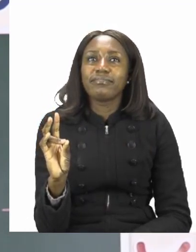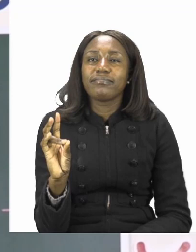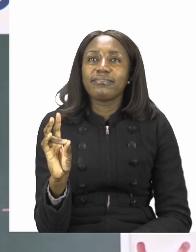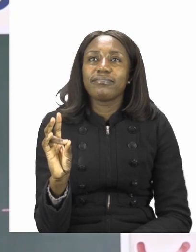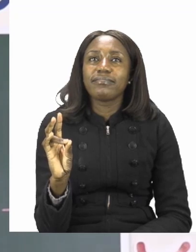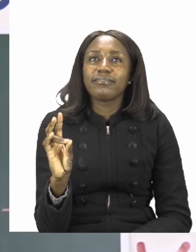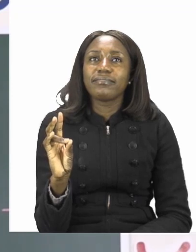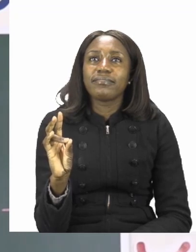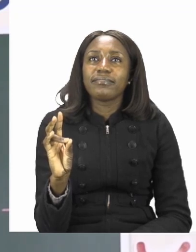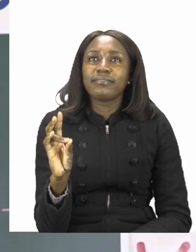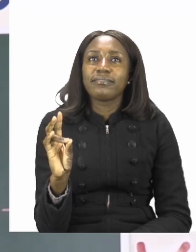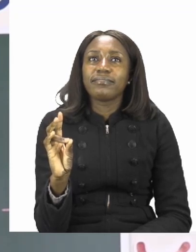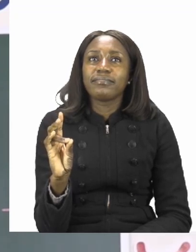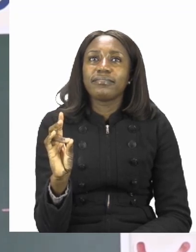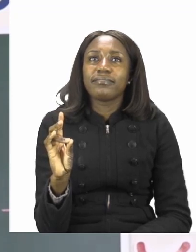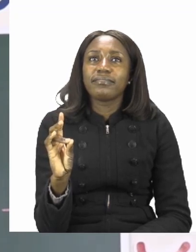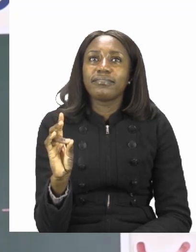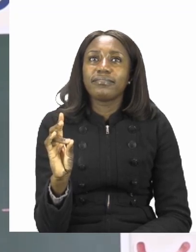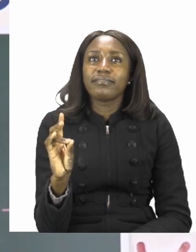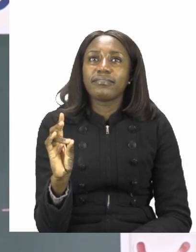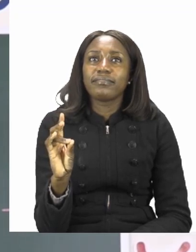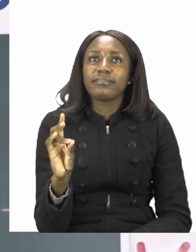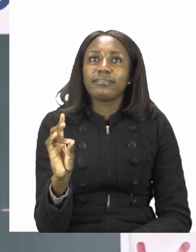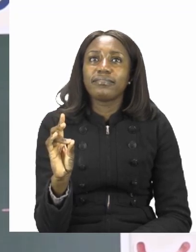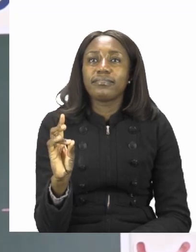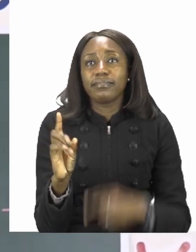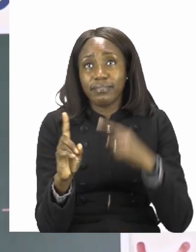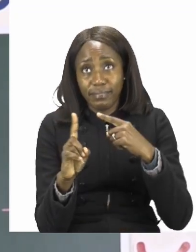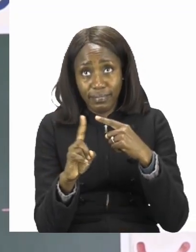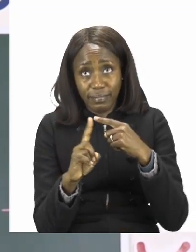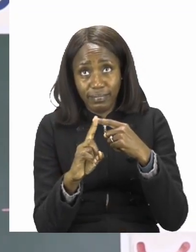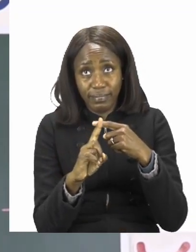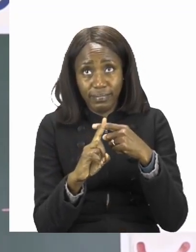number is 17.